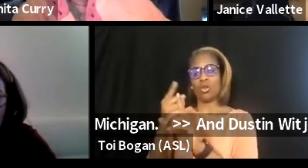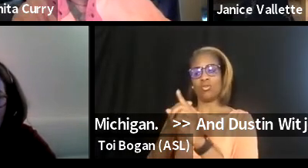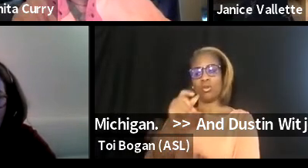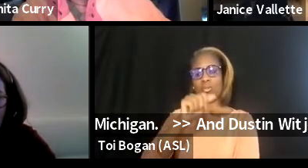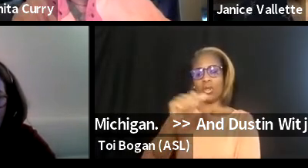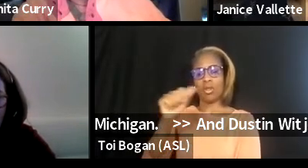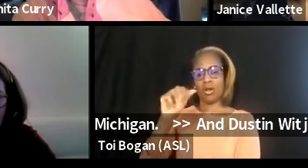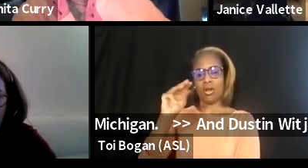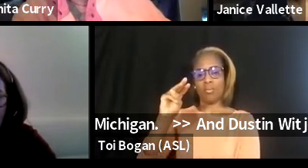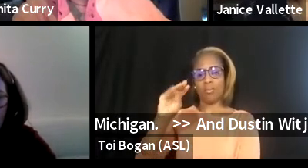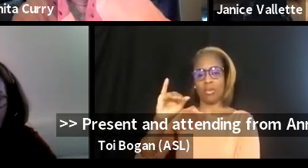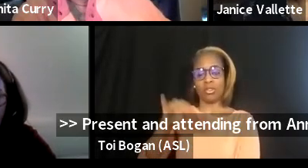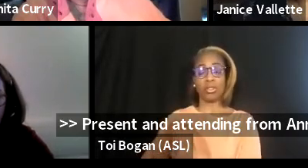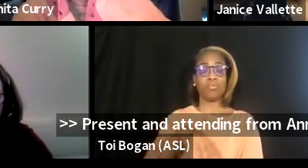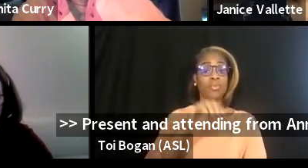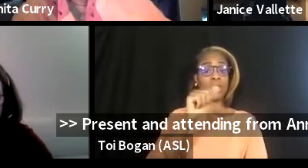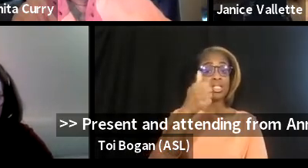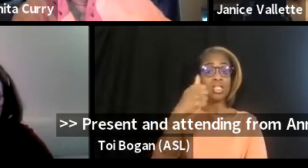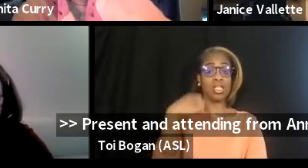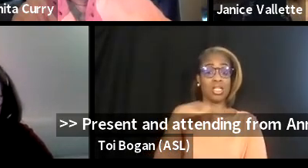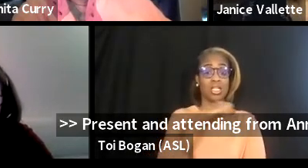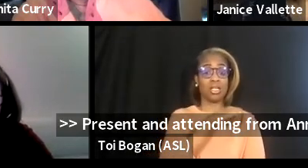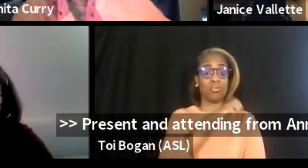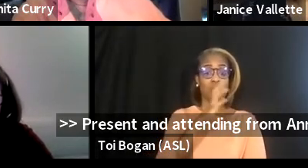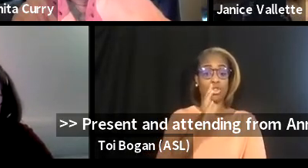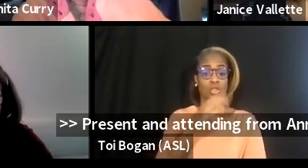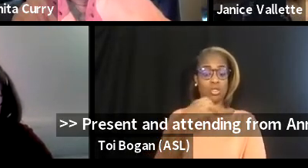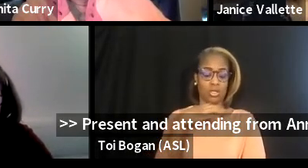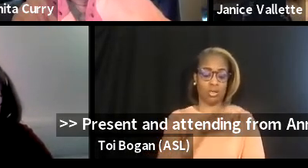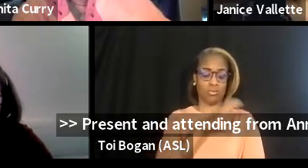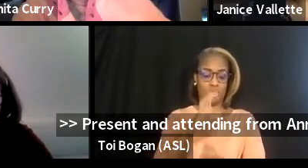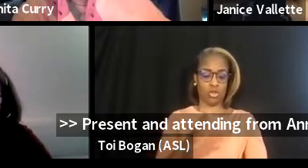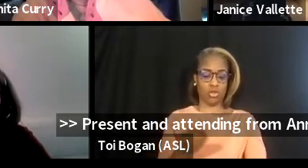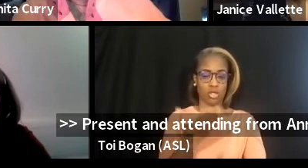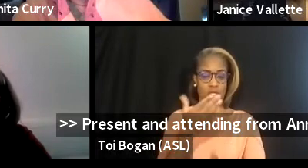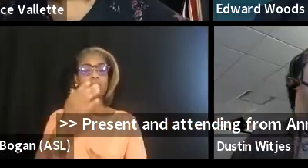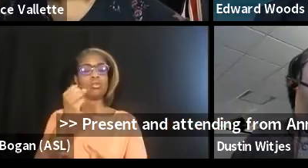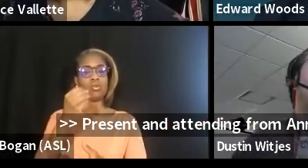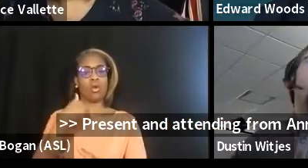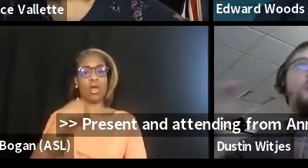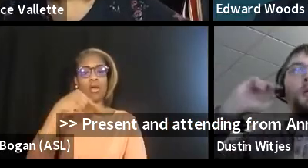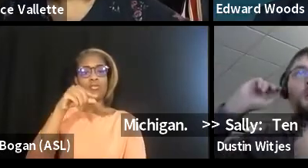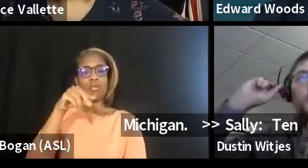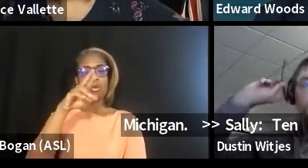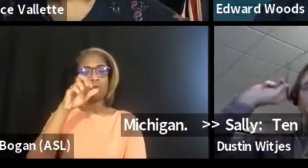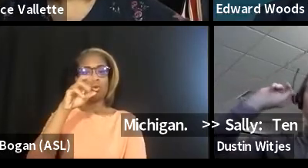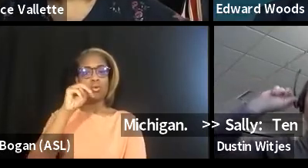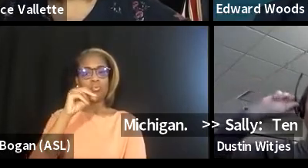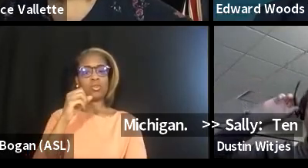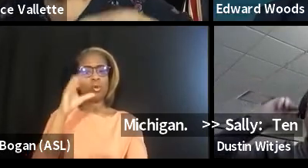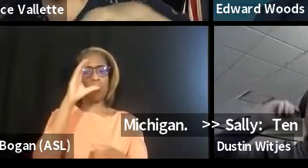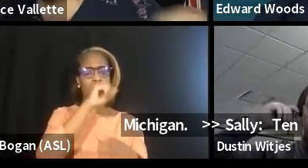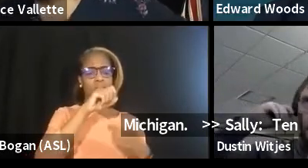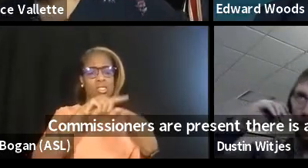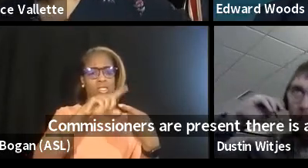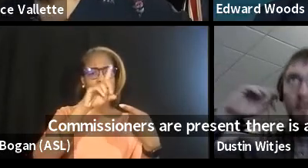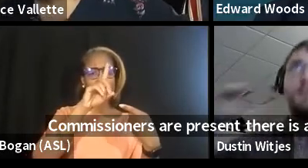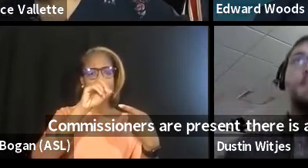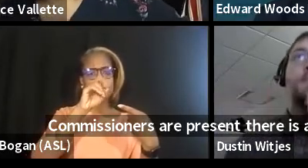10 commissioners are present. There is a quorum. Thank you. And we're missing Doug and Anthony, correct?